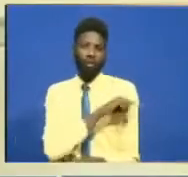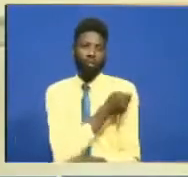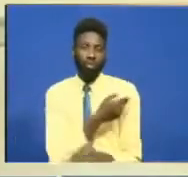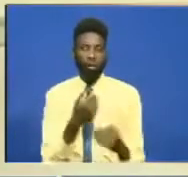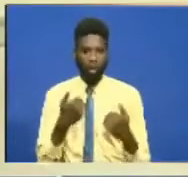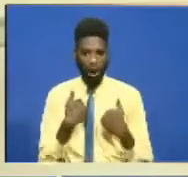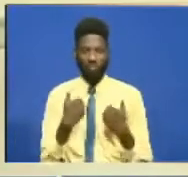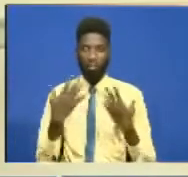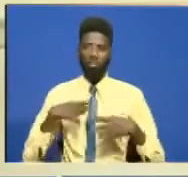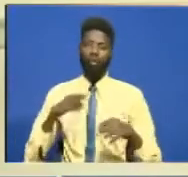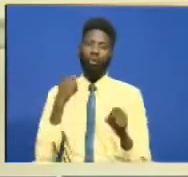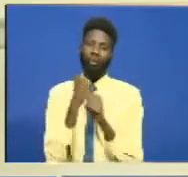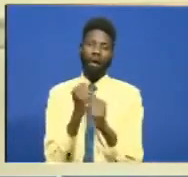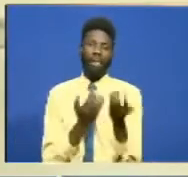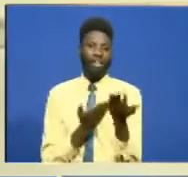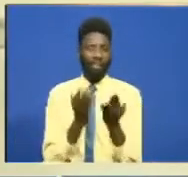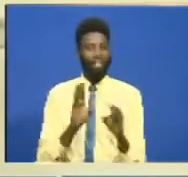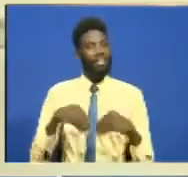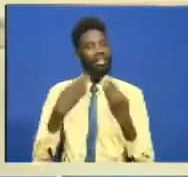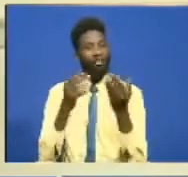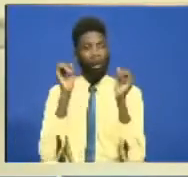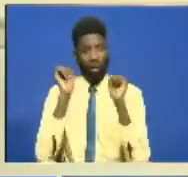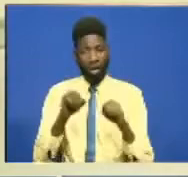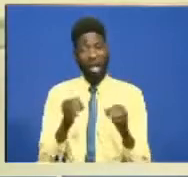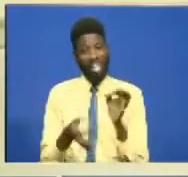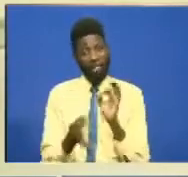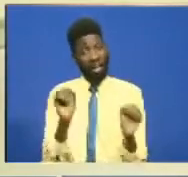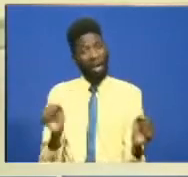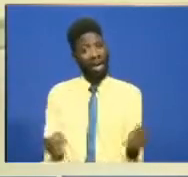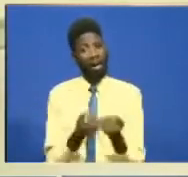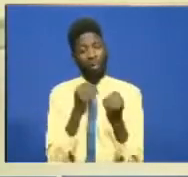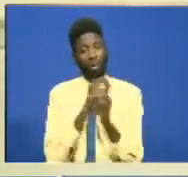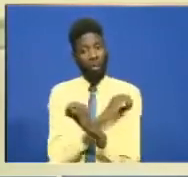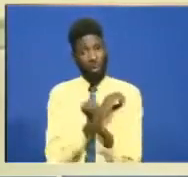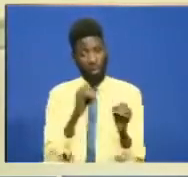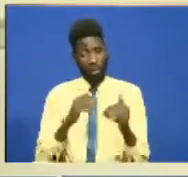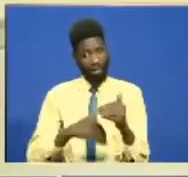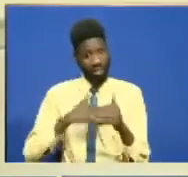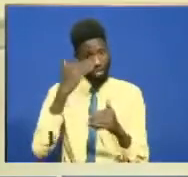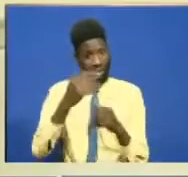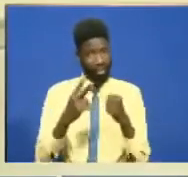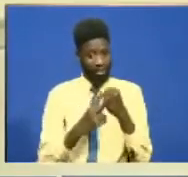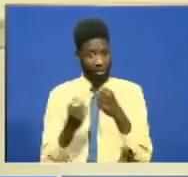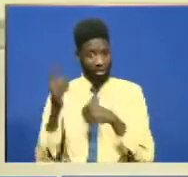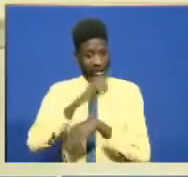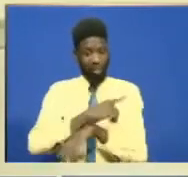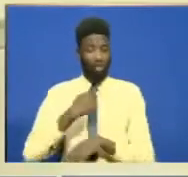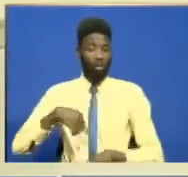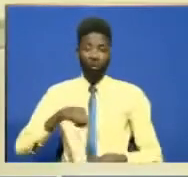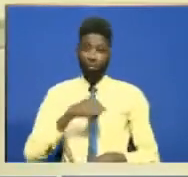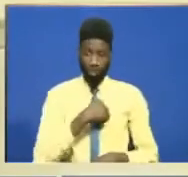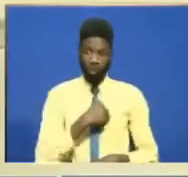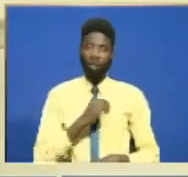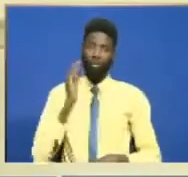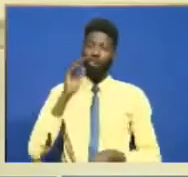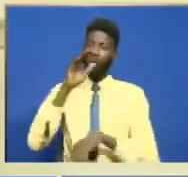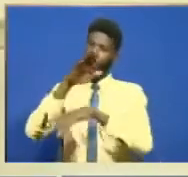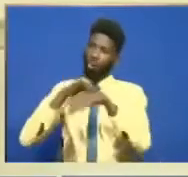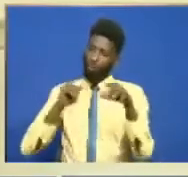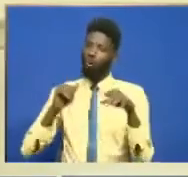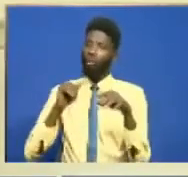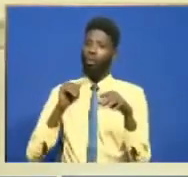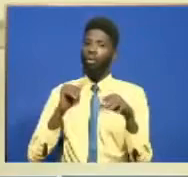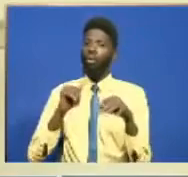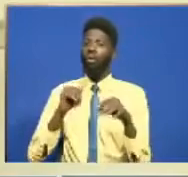similarly, if this is not going to happen, we are saying in the next 7 days, we are rallying all the other healthcare workers, and if allowed by our advisory council,